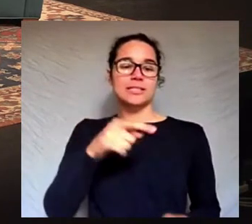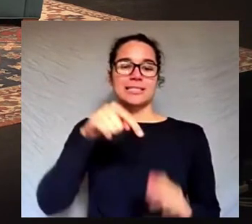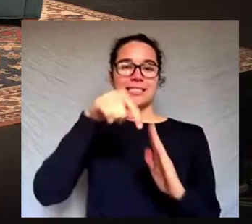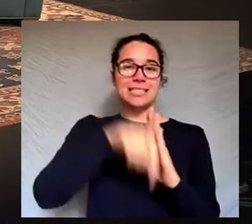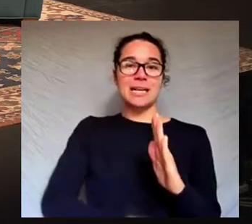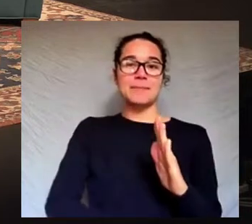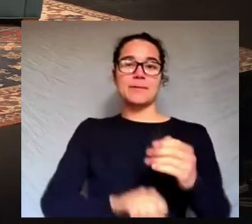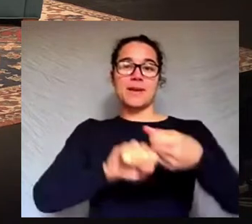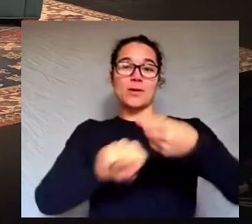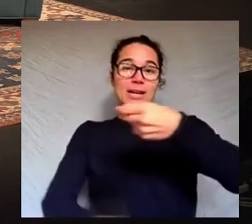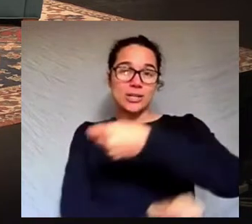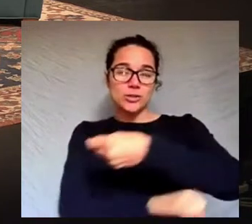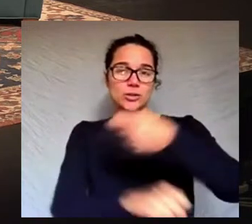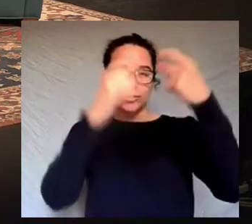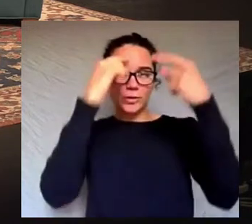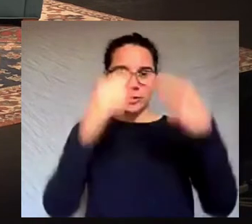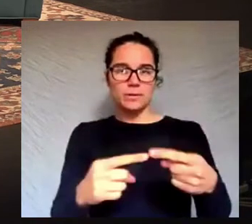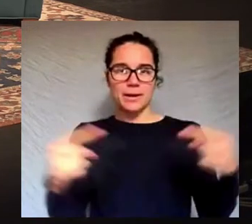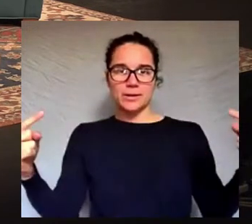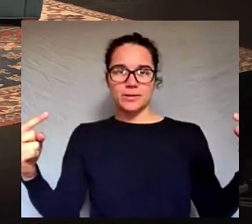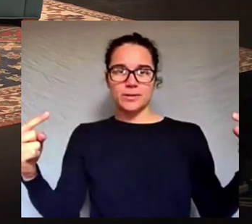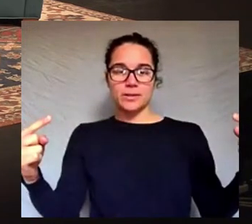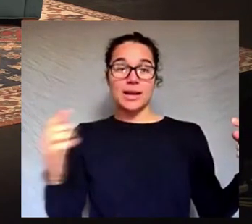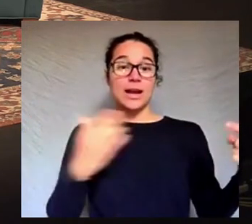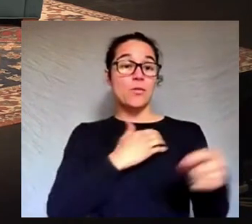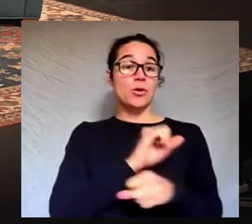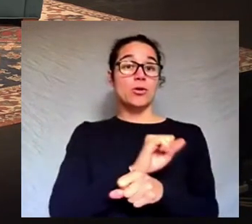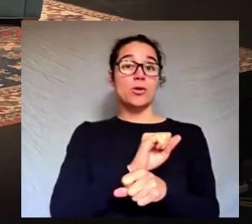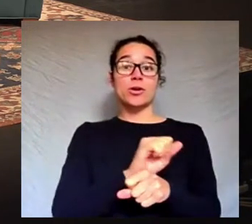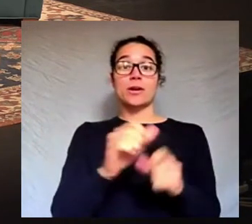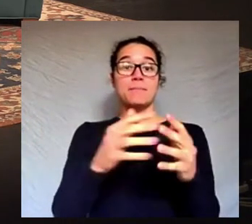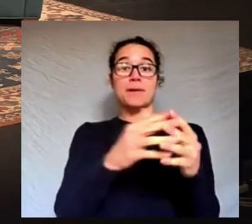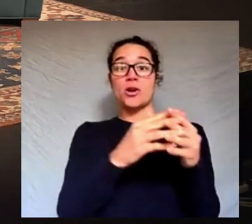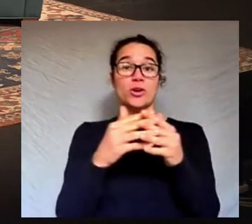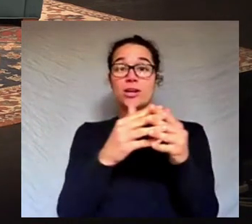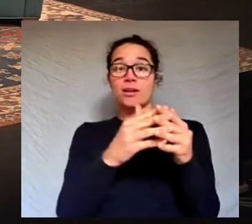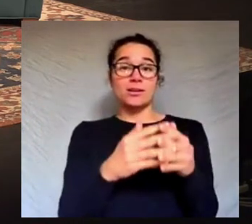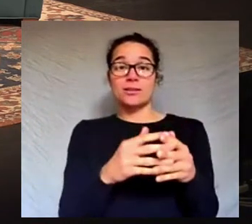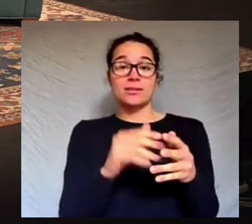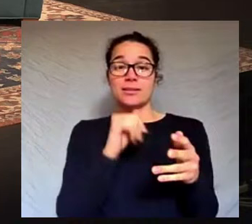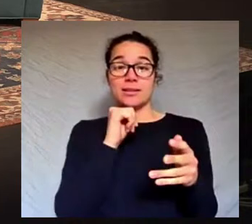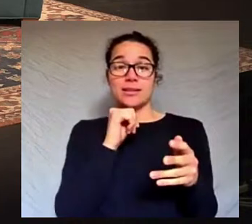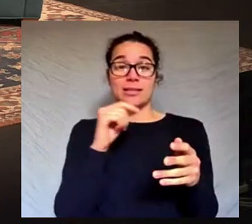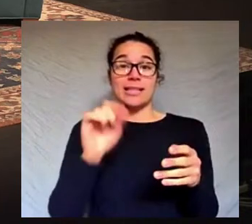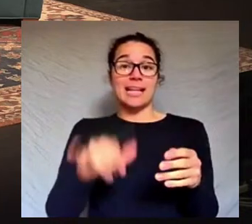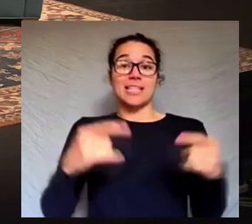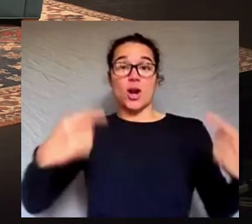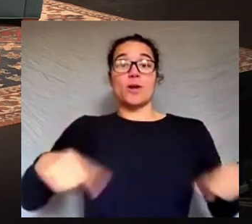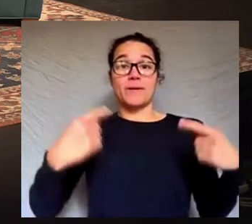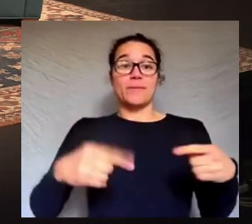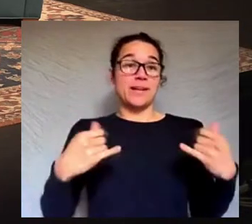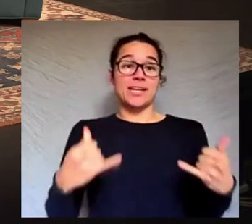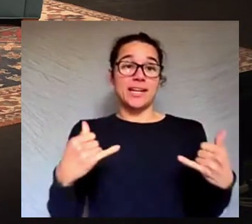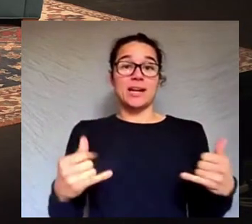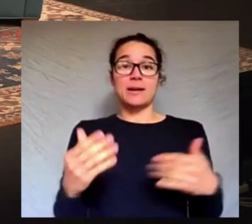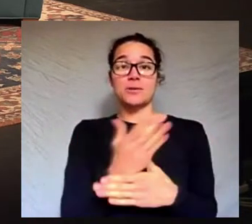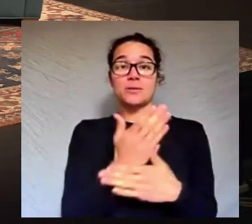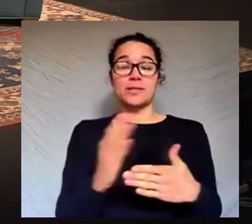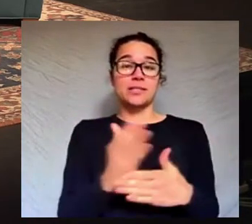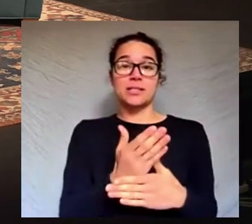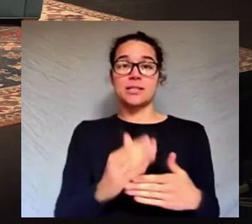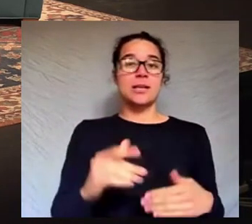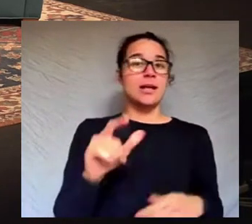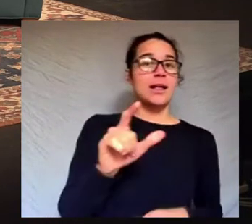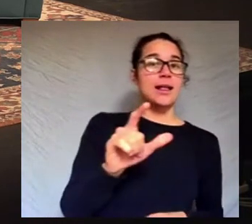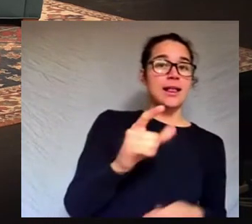And again, in our work, we teach America is an argument. America is an argument between liberty and equality, which, again,